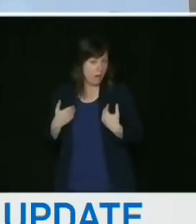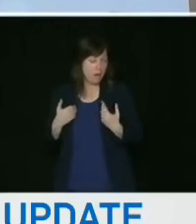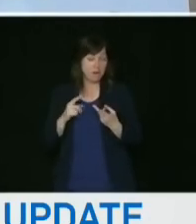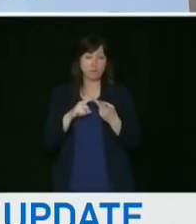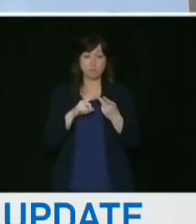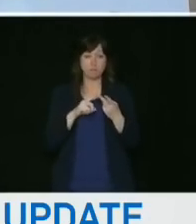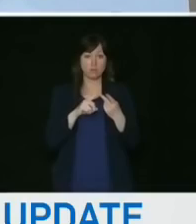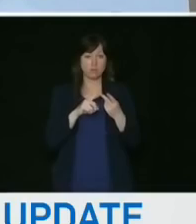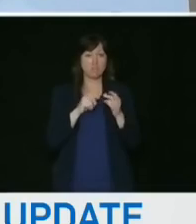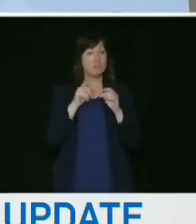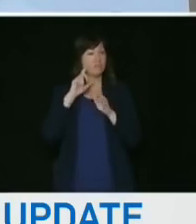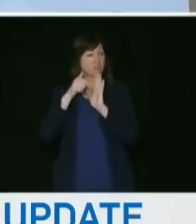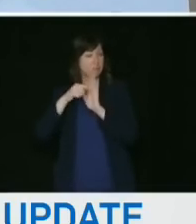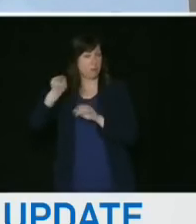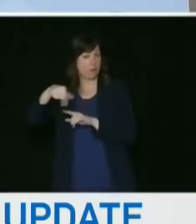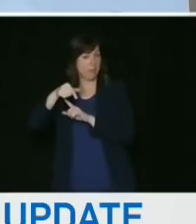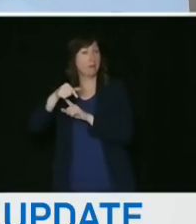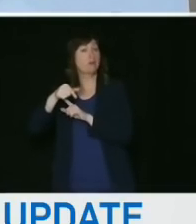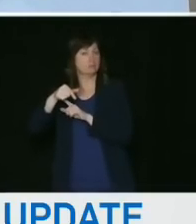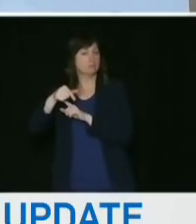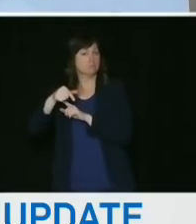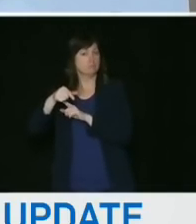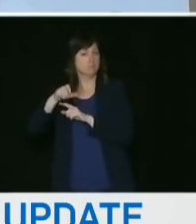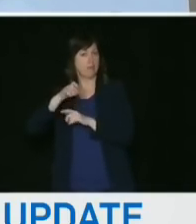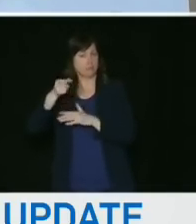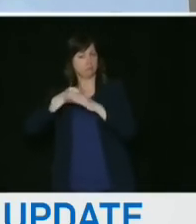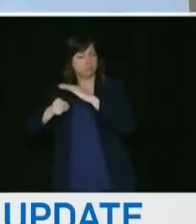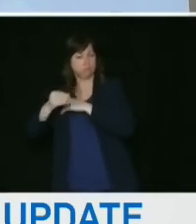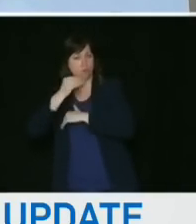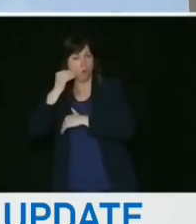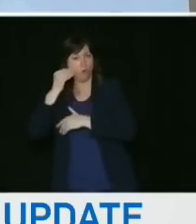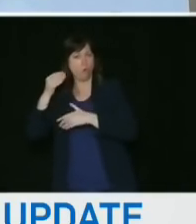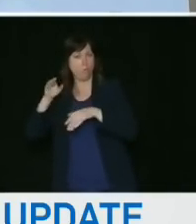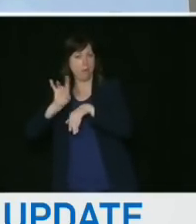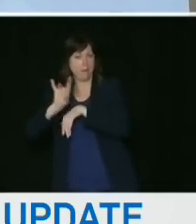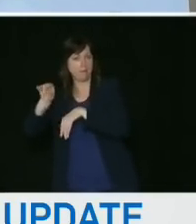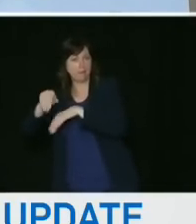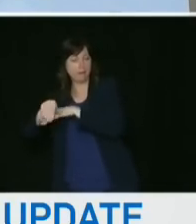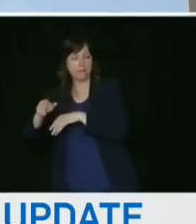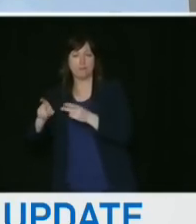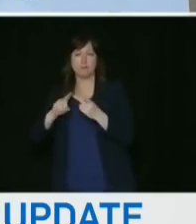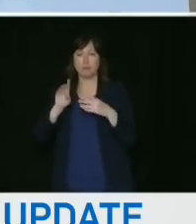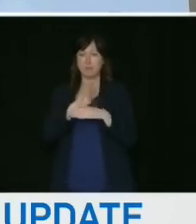Continue having a curfew like in Quebec? Shut down businesses